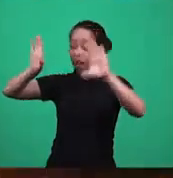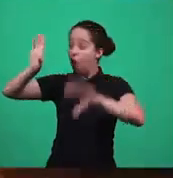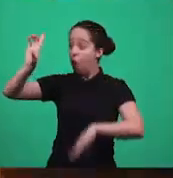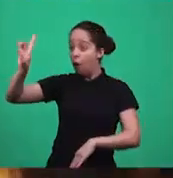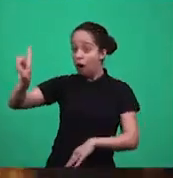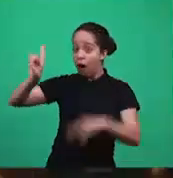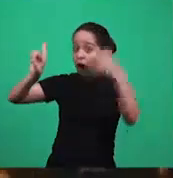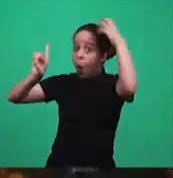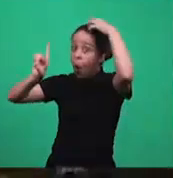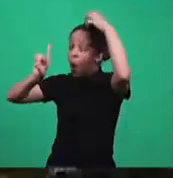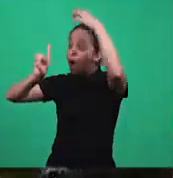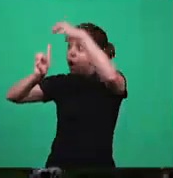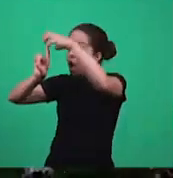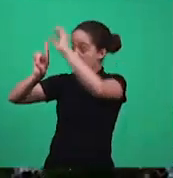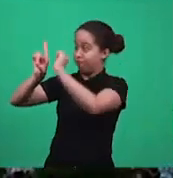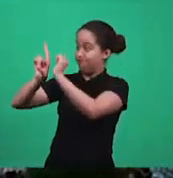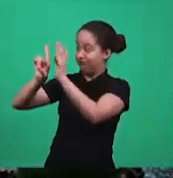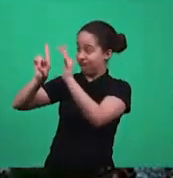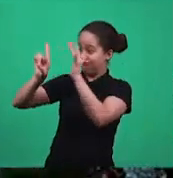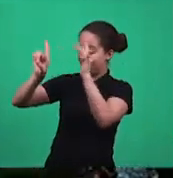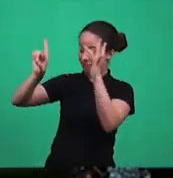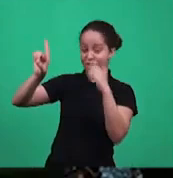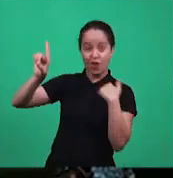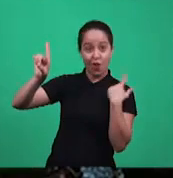We shall see the King of Glory.